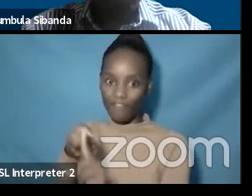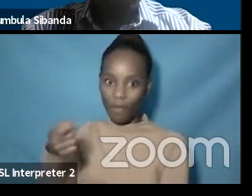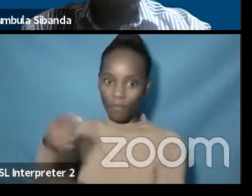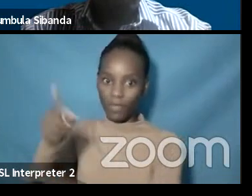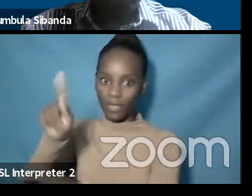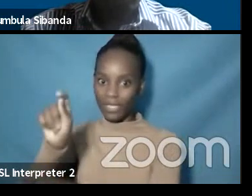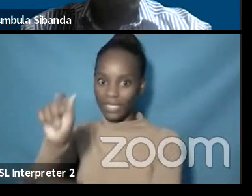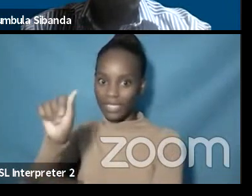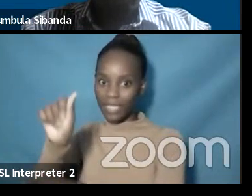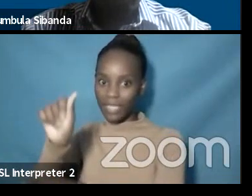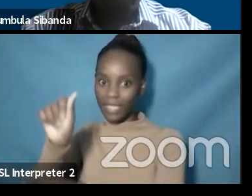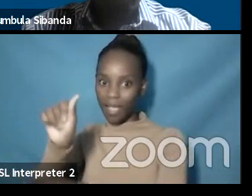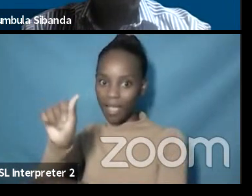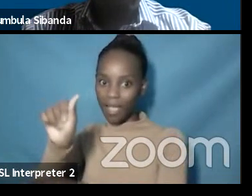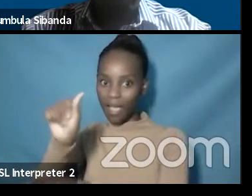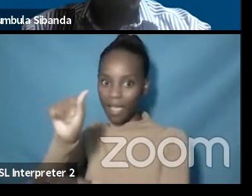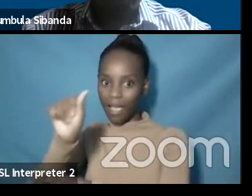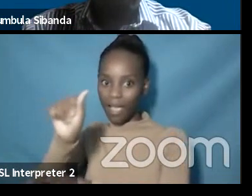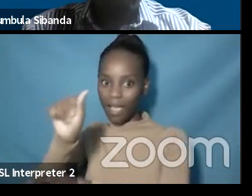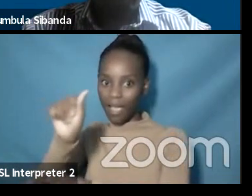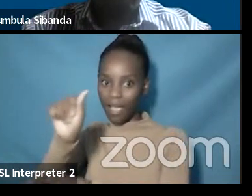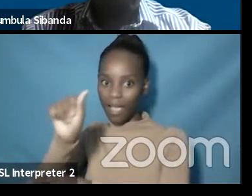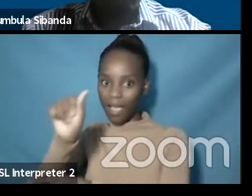have received is coming from